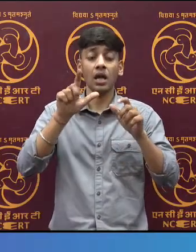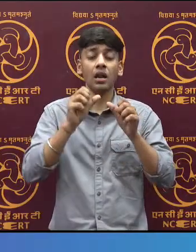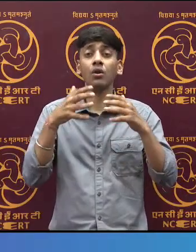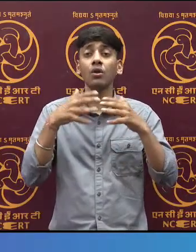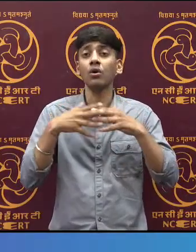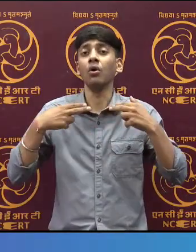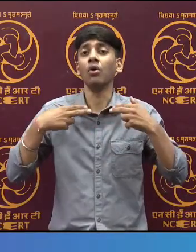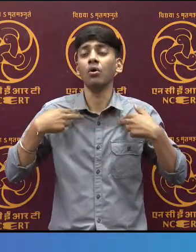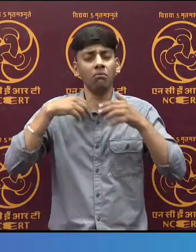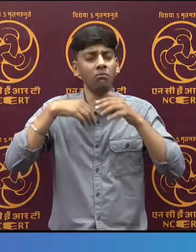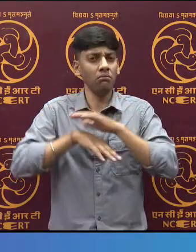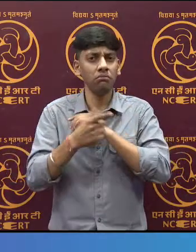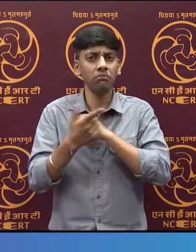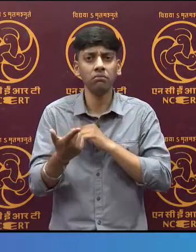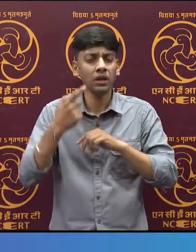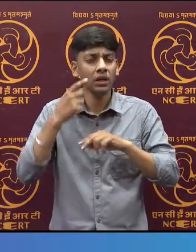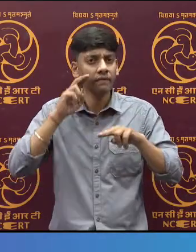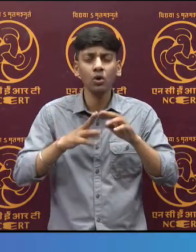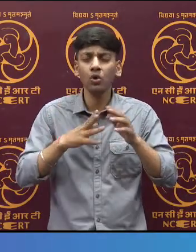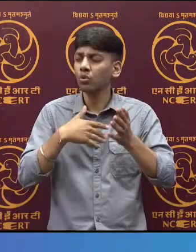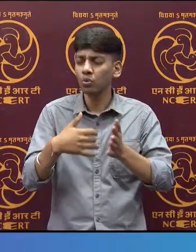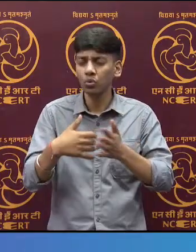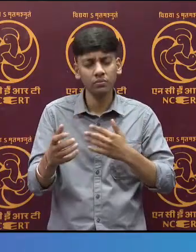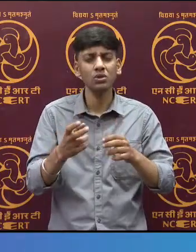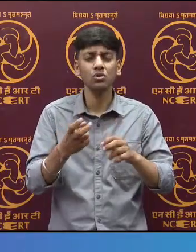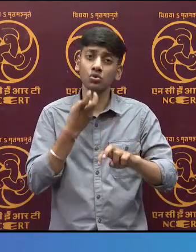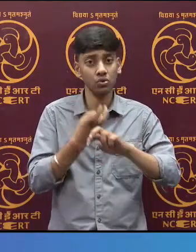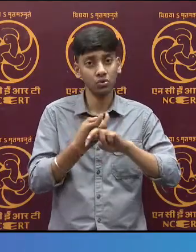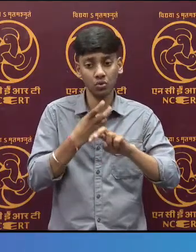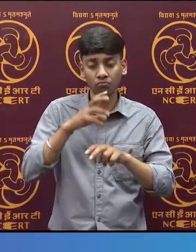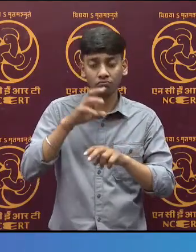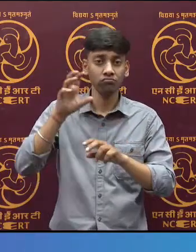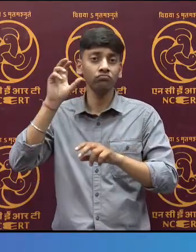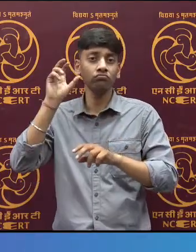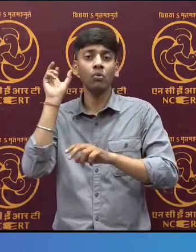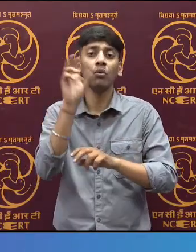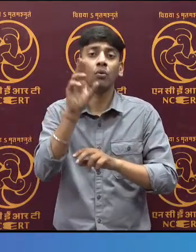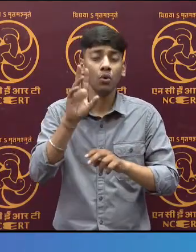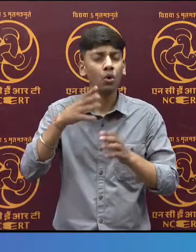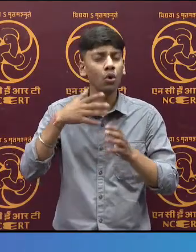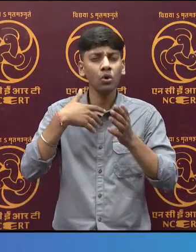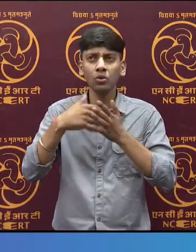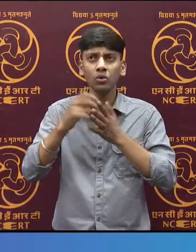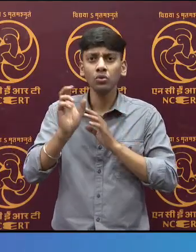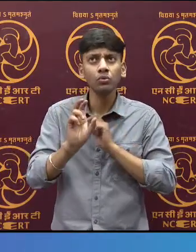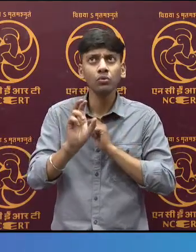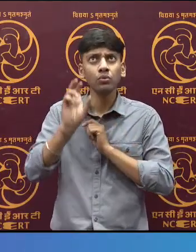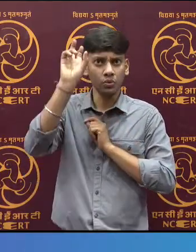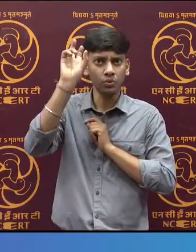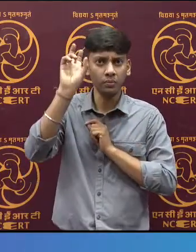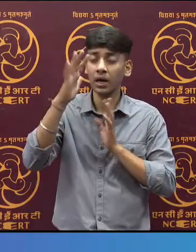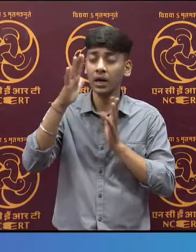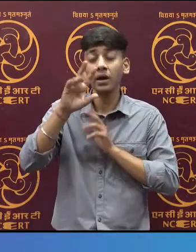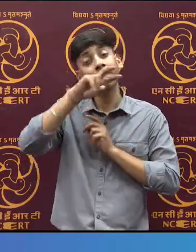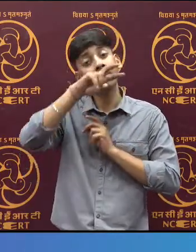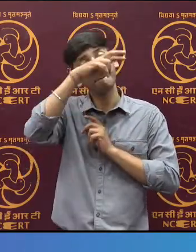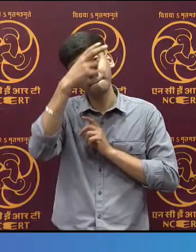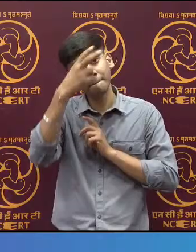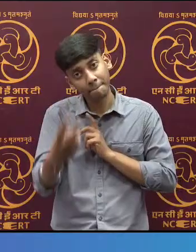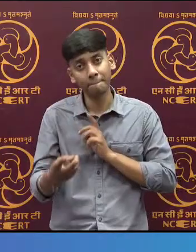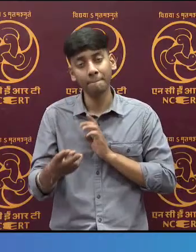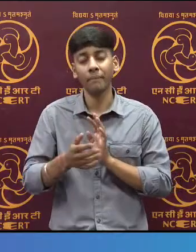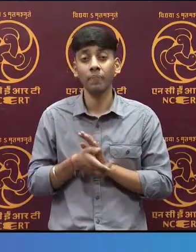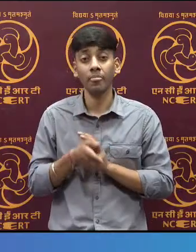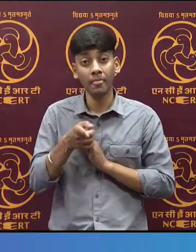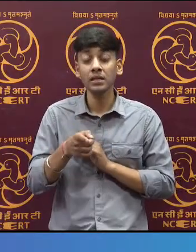that if I drop a stone towards the ground, then that stone will move towards the earth.